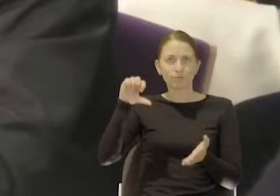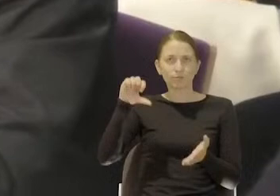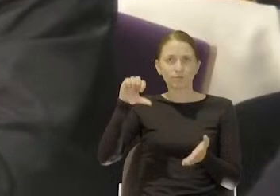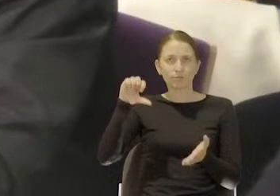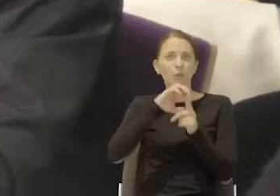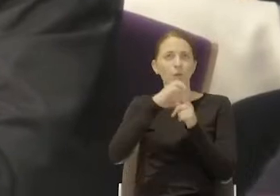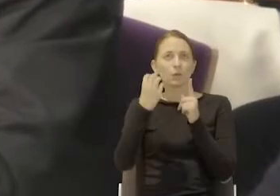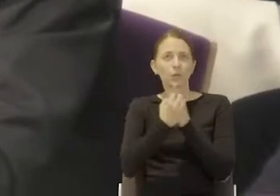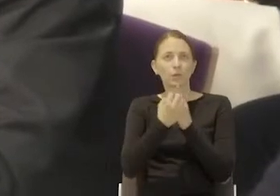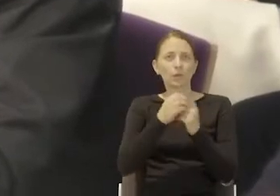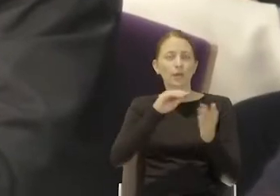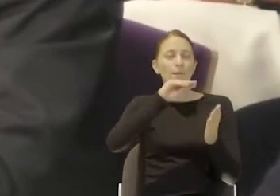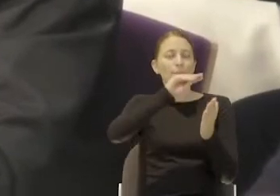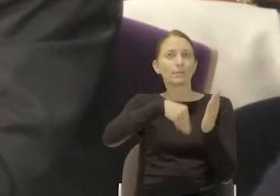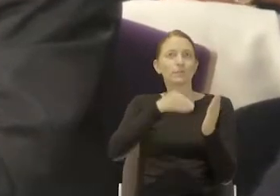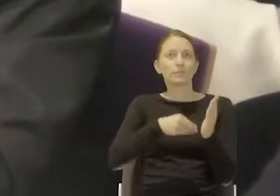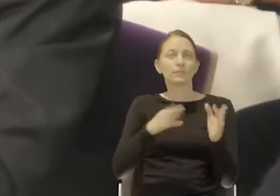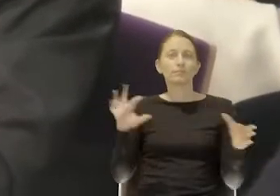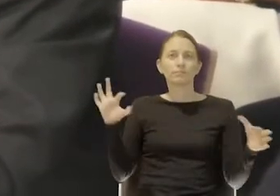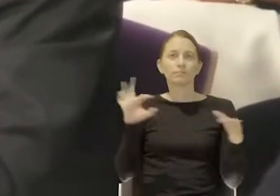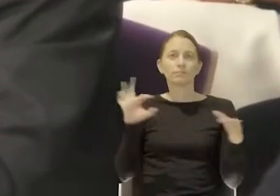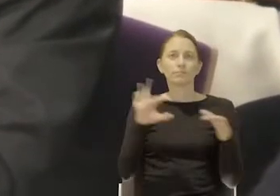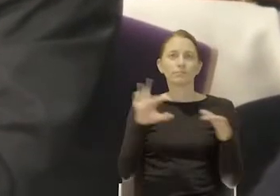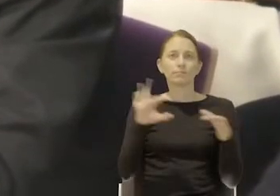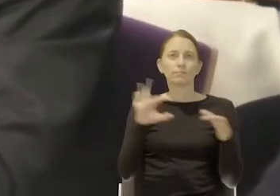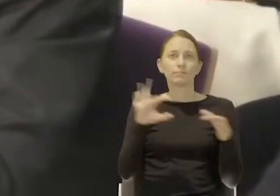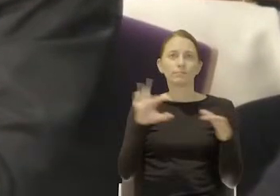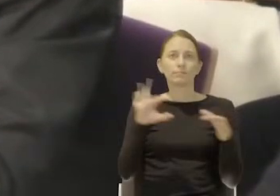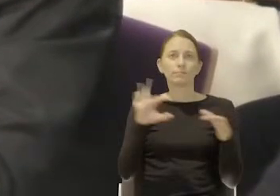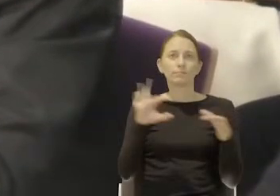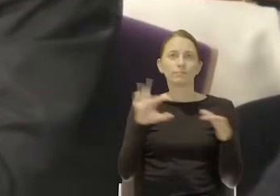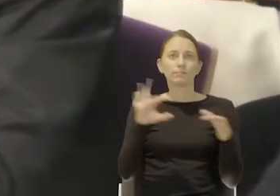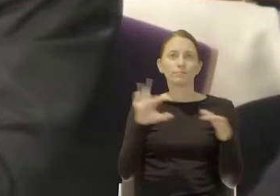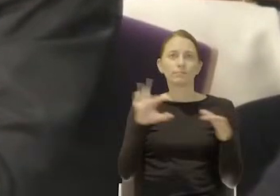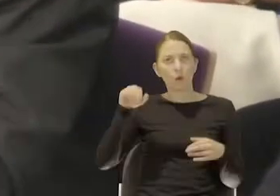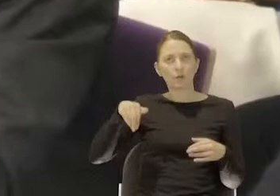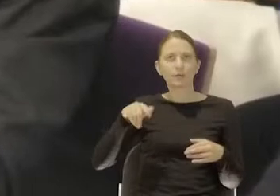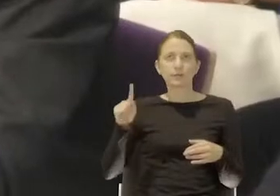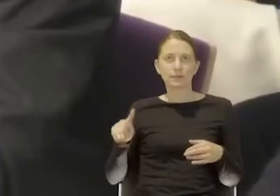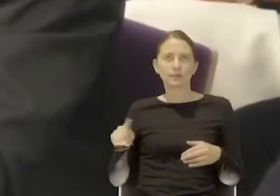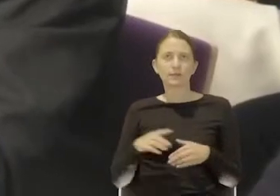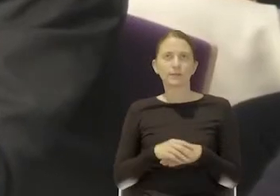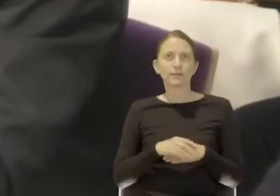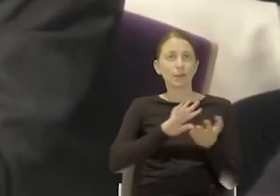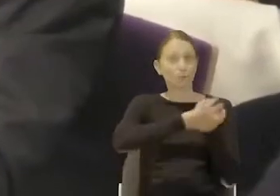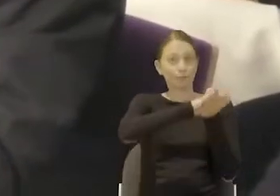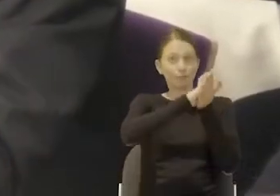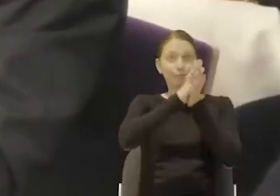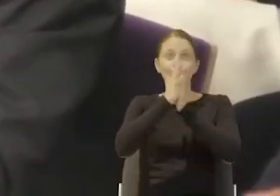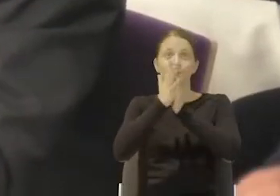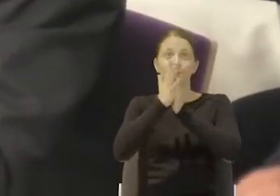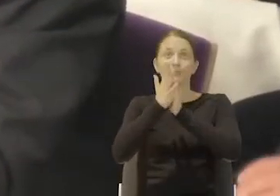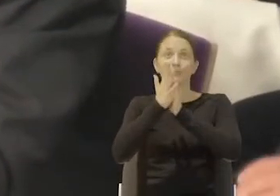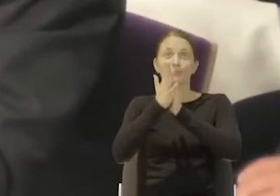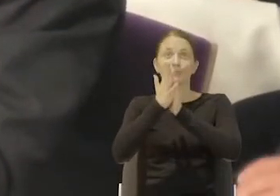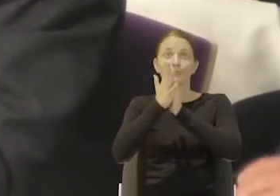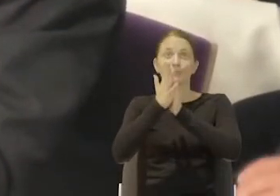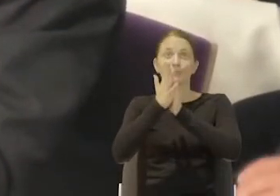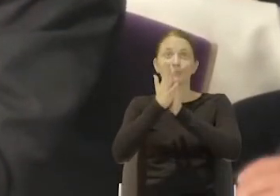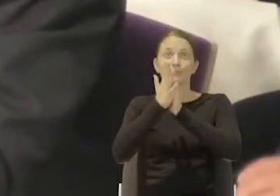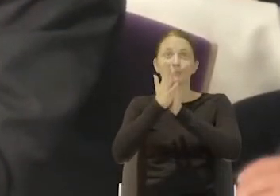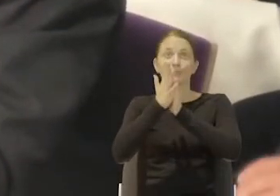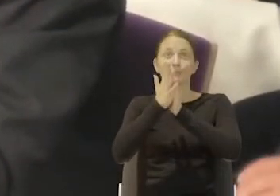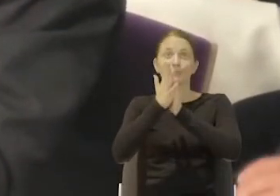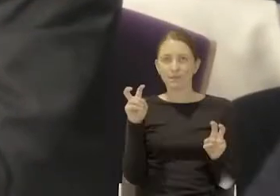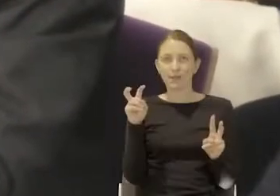key topics. Participants of the event deliberated on the progress made by Azerbaijan in achieving SDGs as well as on the